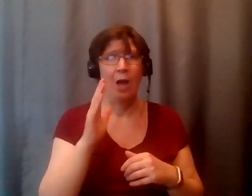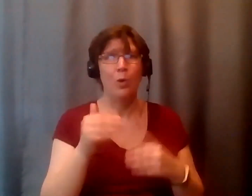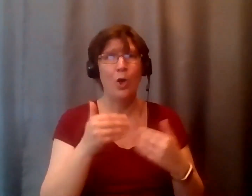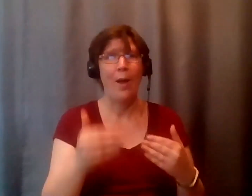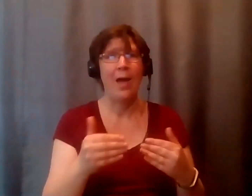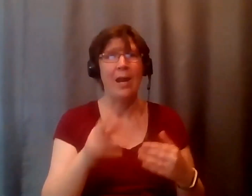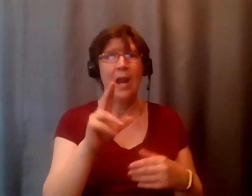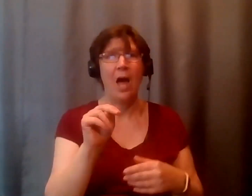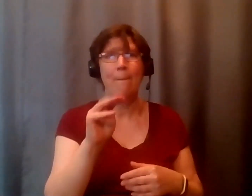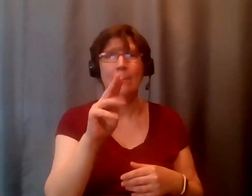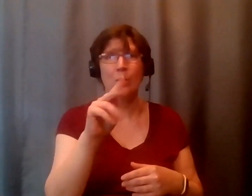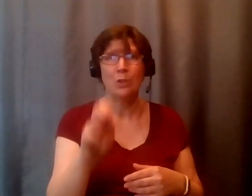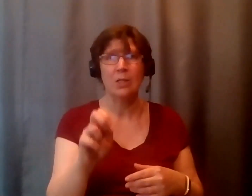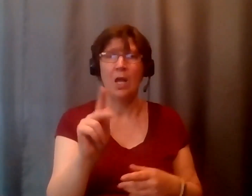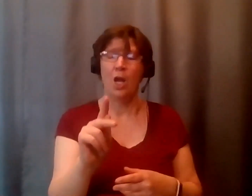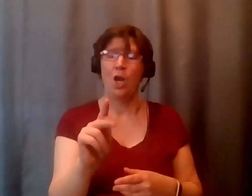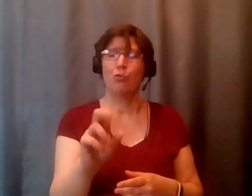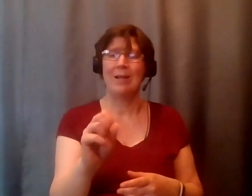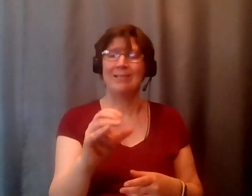unmute Christine Beck first.